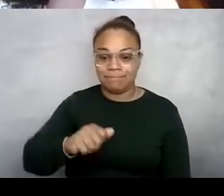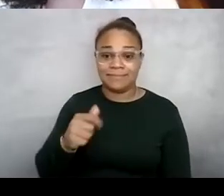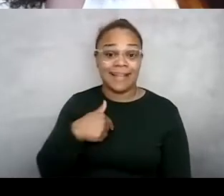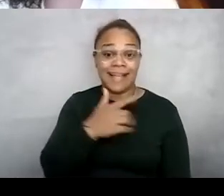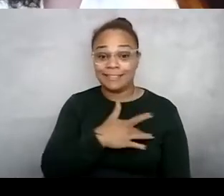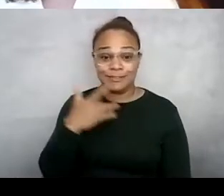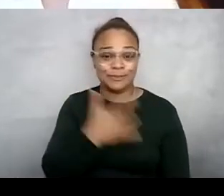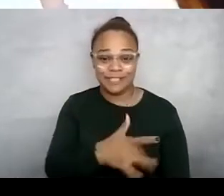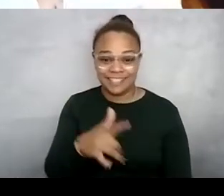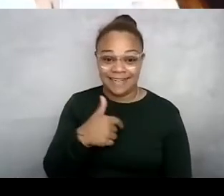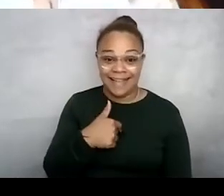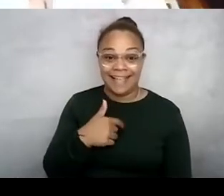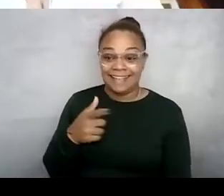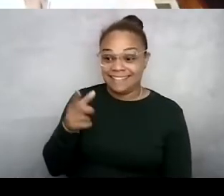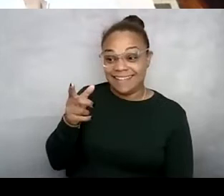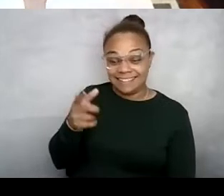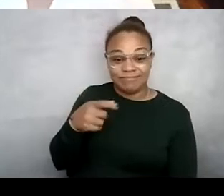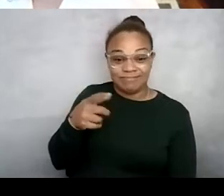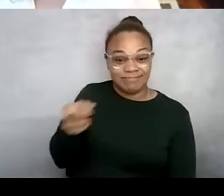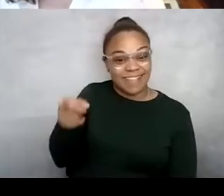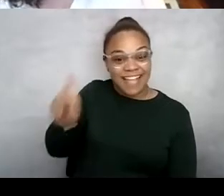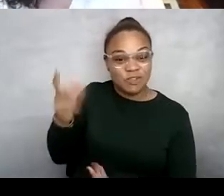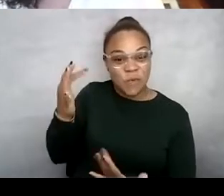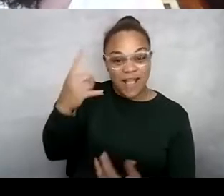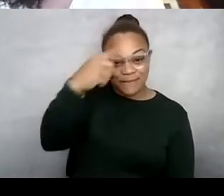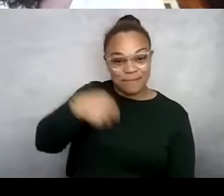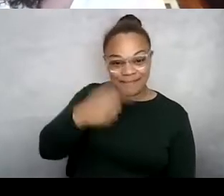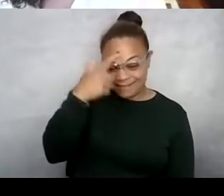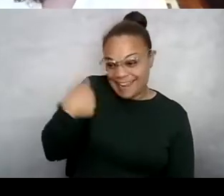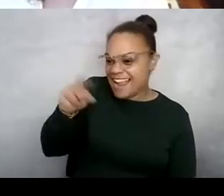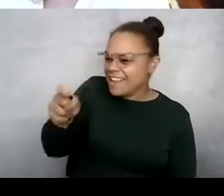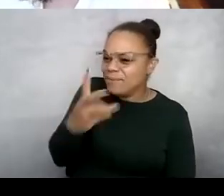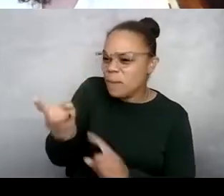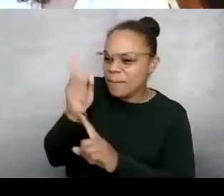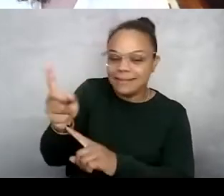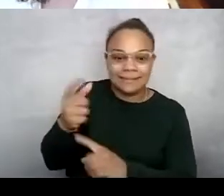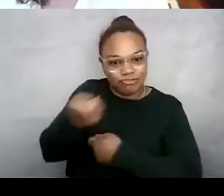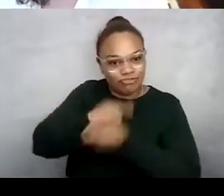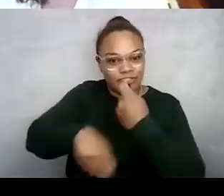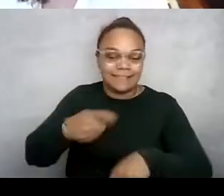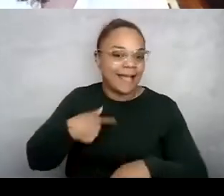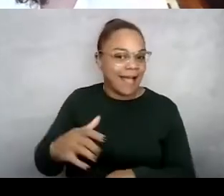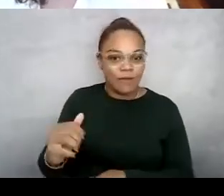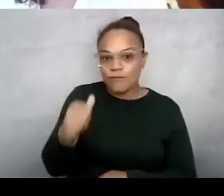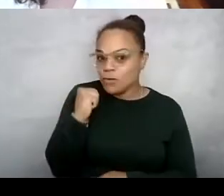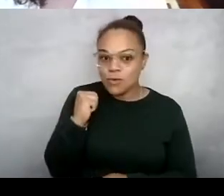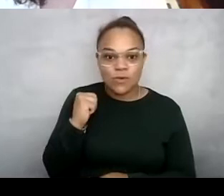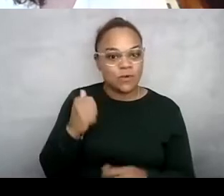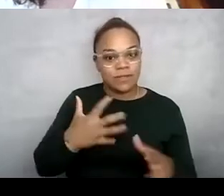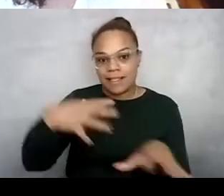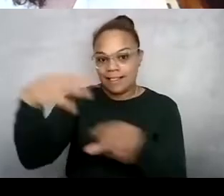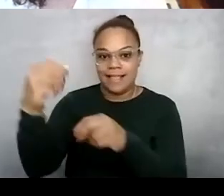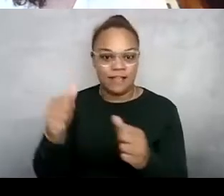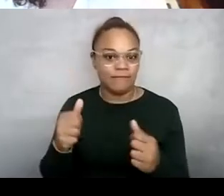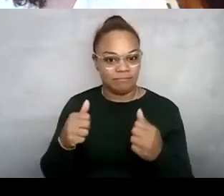because I needed that extra 3 minutes that we didn't have, but I wasn't leaving the building in the skirt. And of all the female born